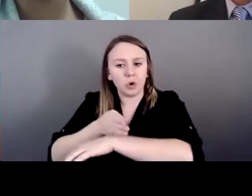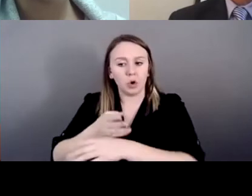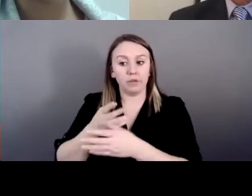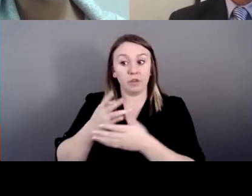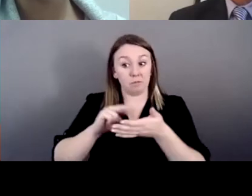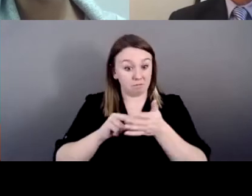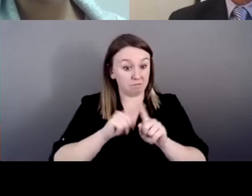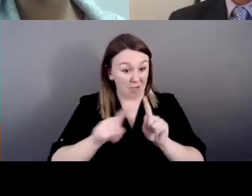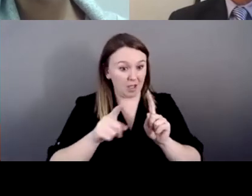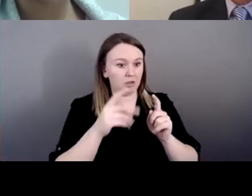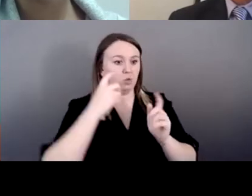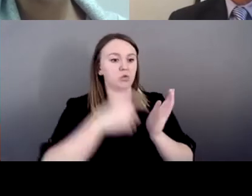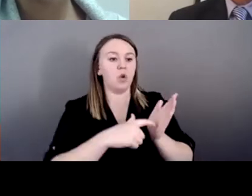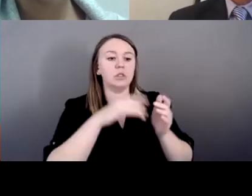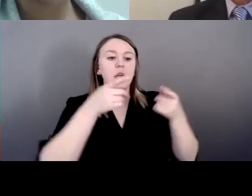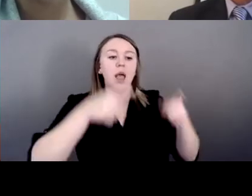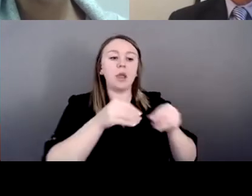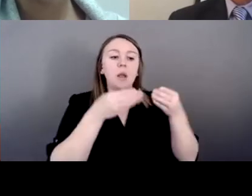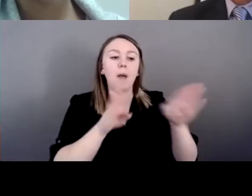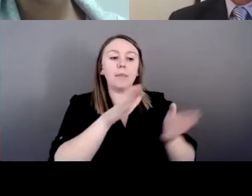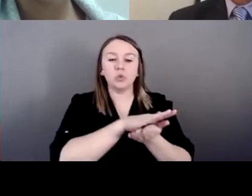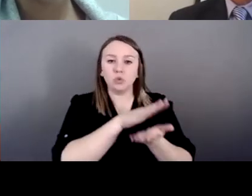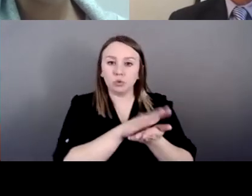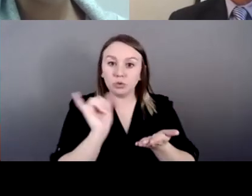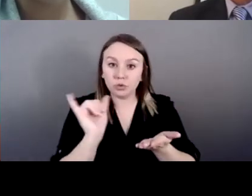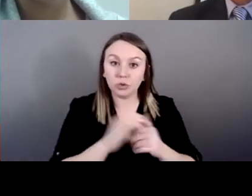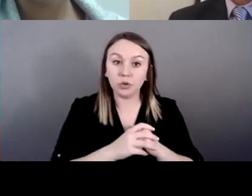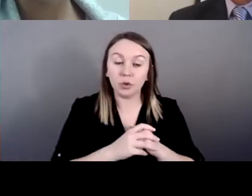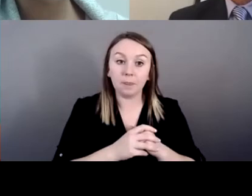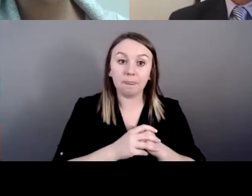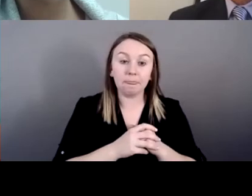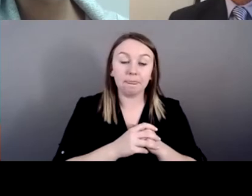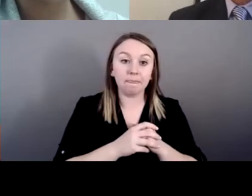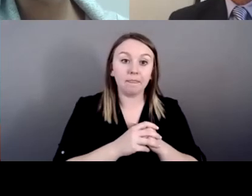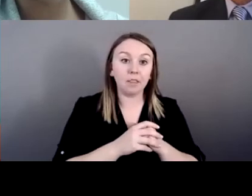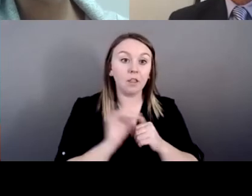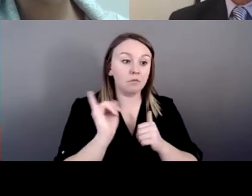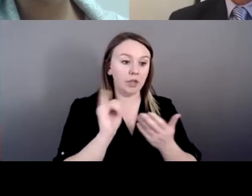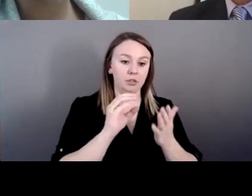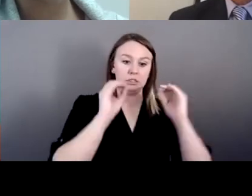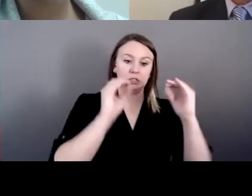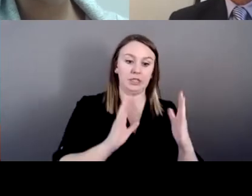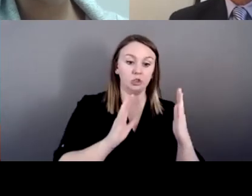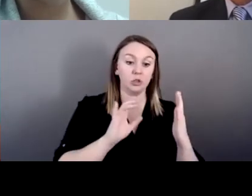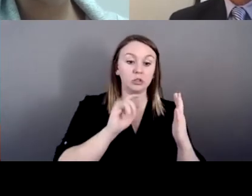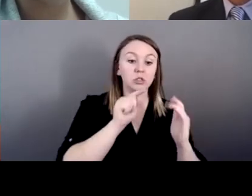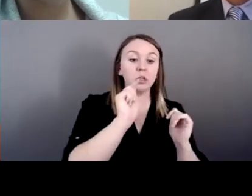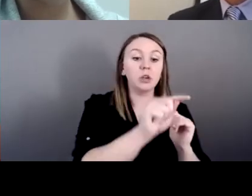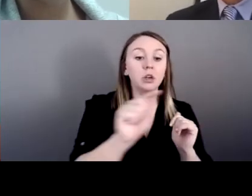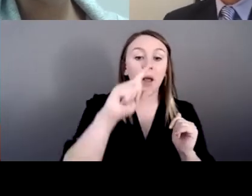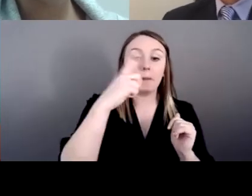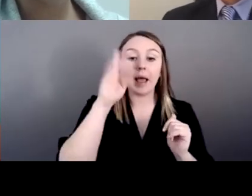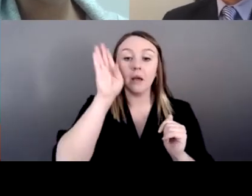where you know, teachers removing Black and brown children from classrooms, that alienates them from